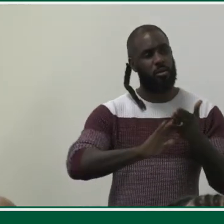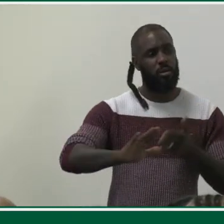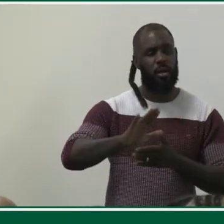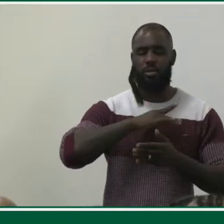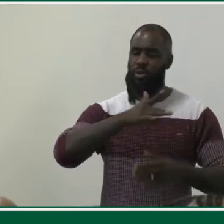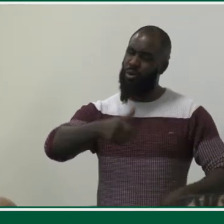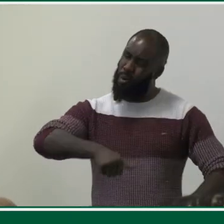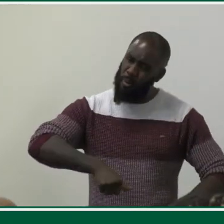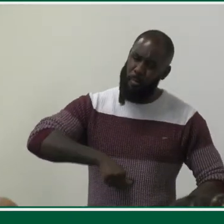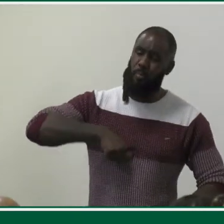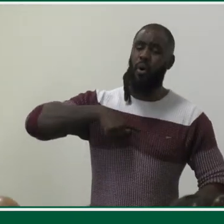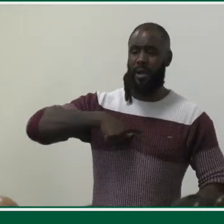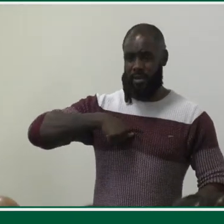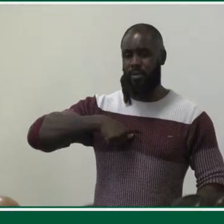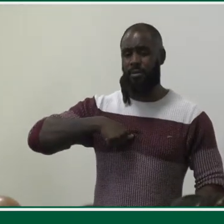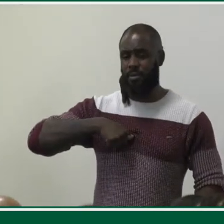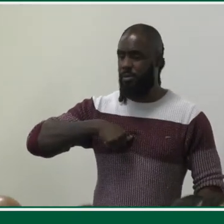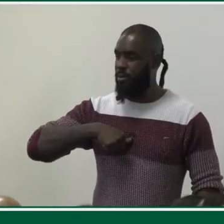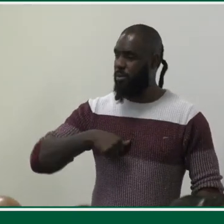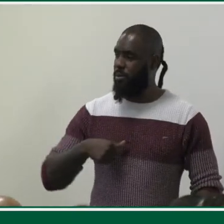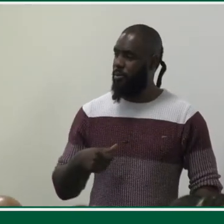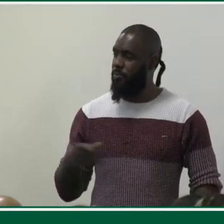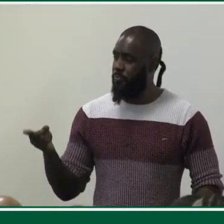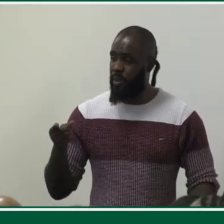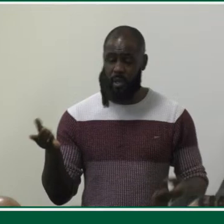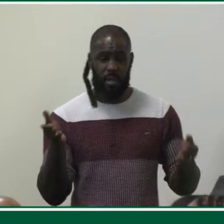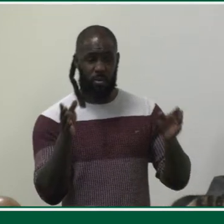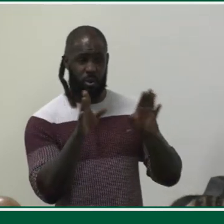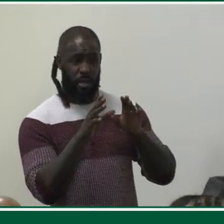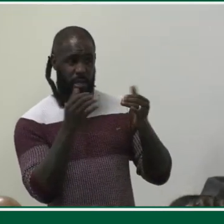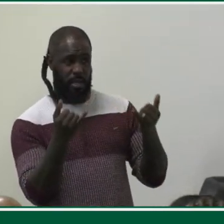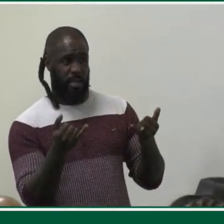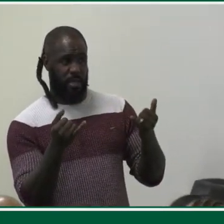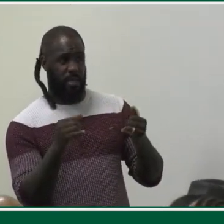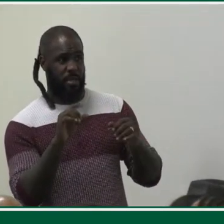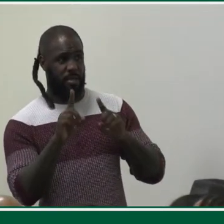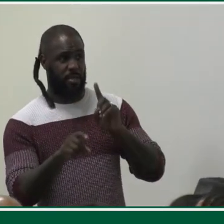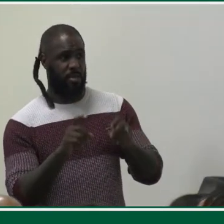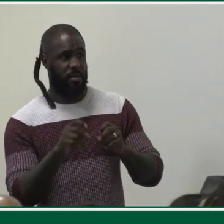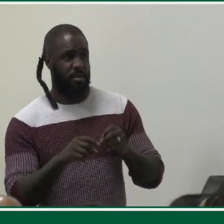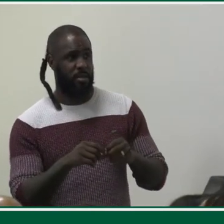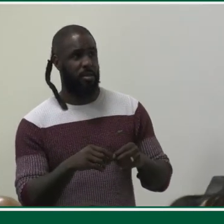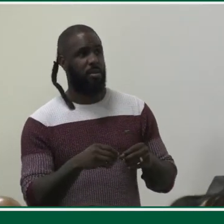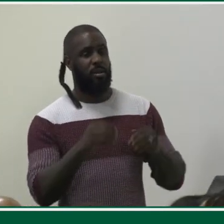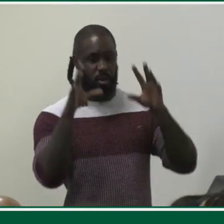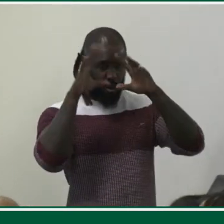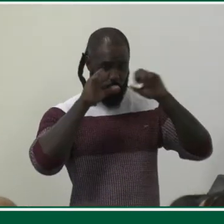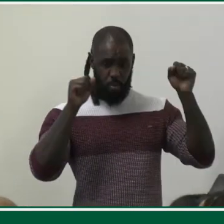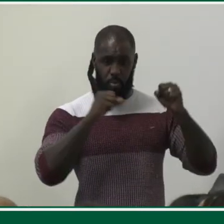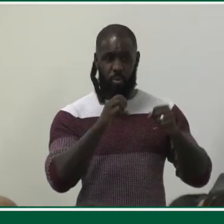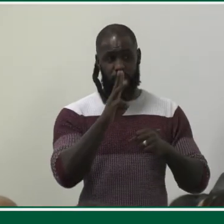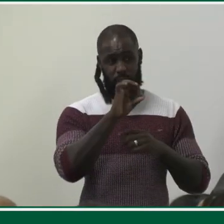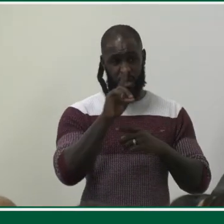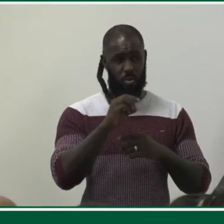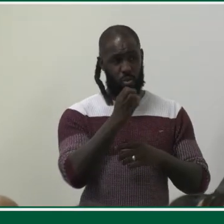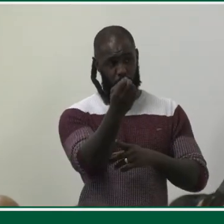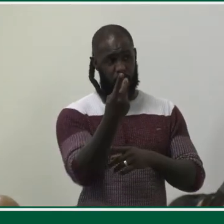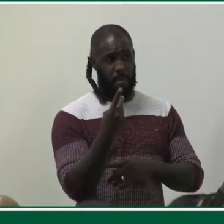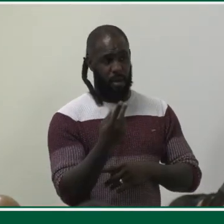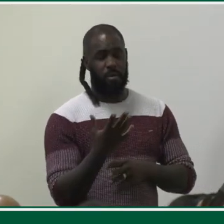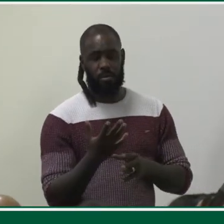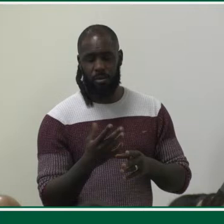well. And we'll end off with this question. We're getting President Wood to come back in here. But last question for the